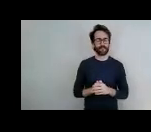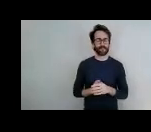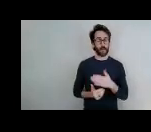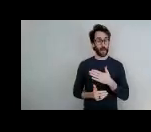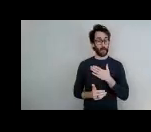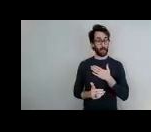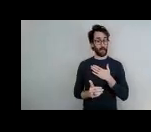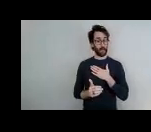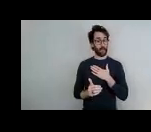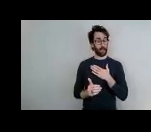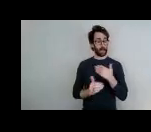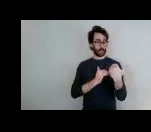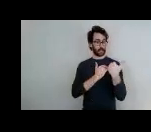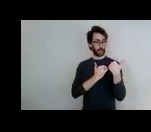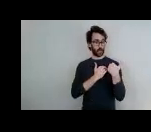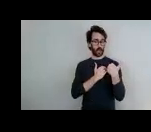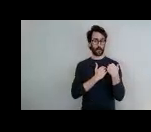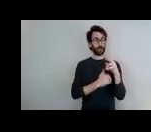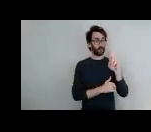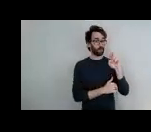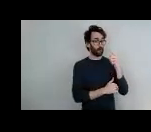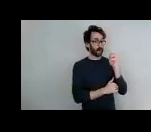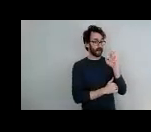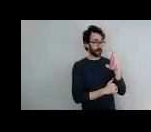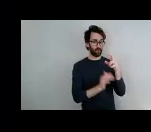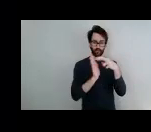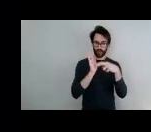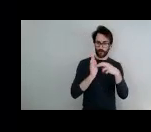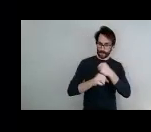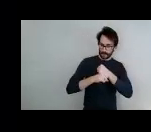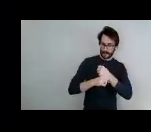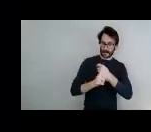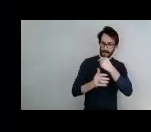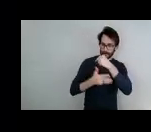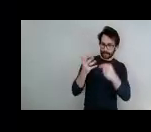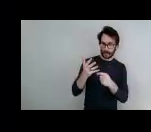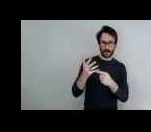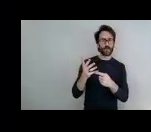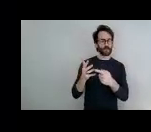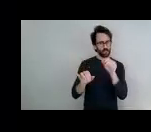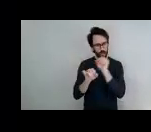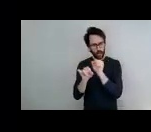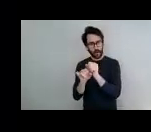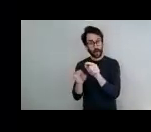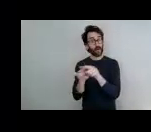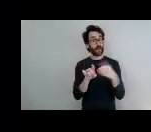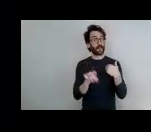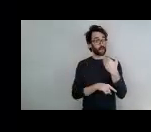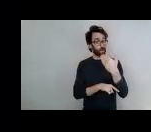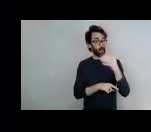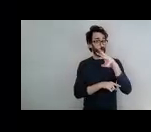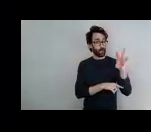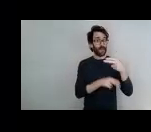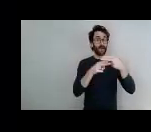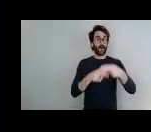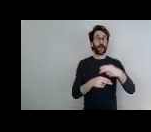we provide protection, outreach being one of them. We also have a wonderful website called GetSmarterBotMoney.ca, and I will talk about that a little